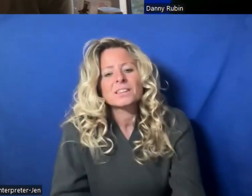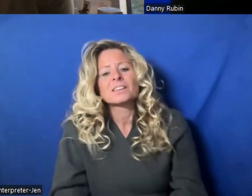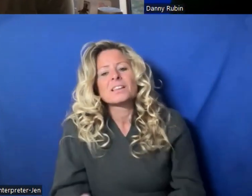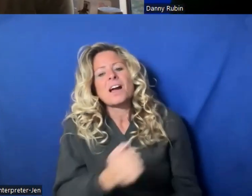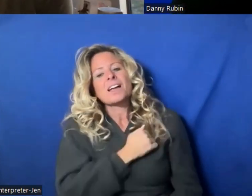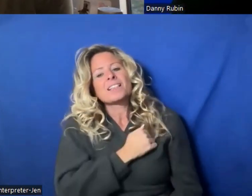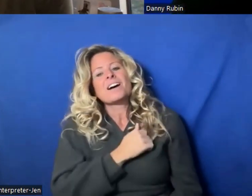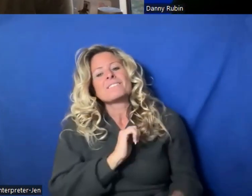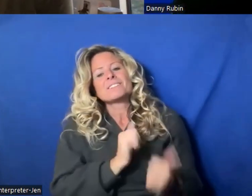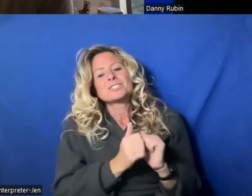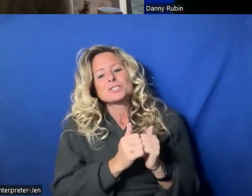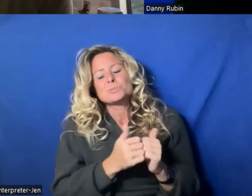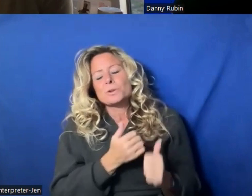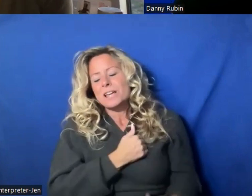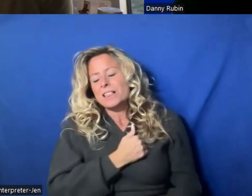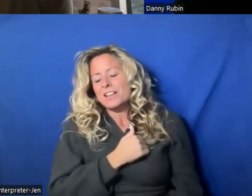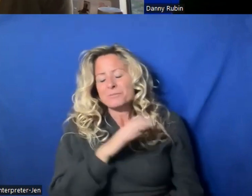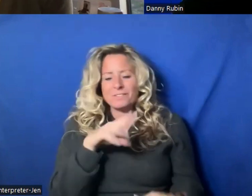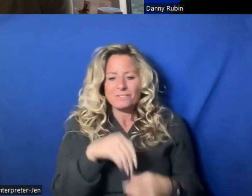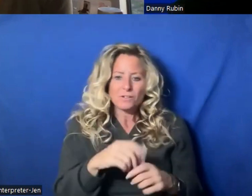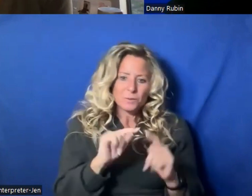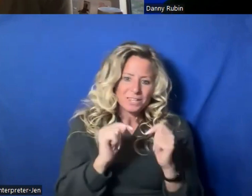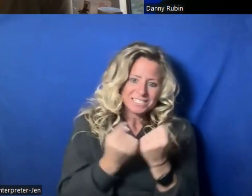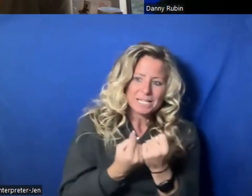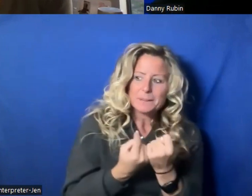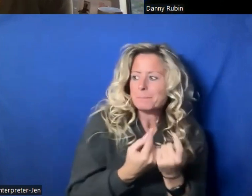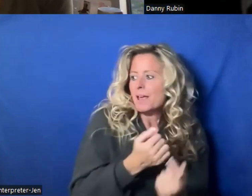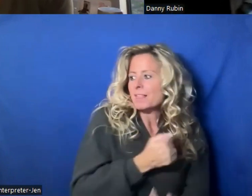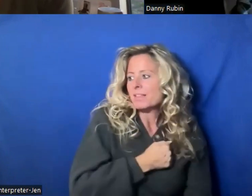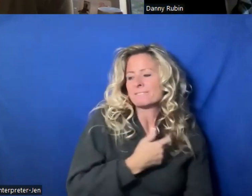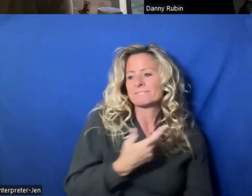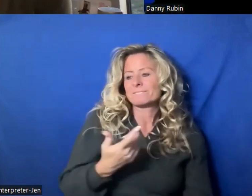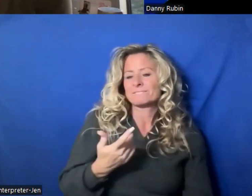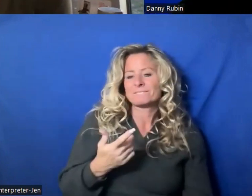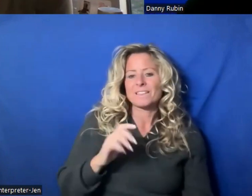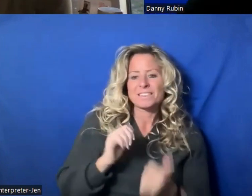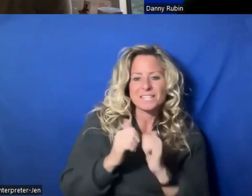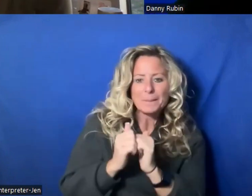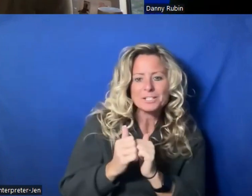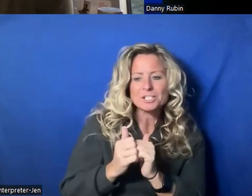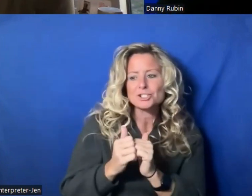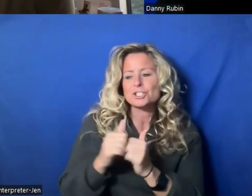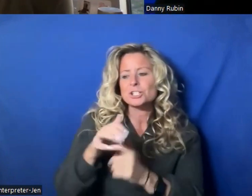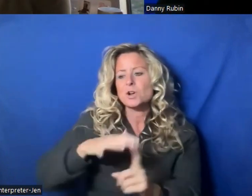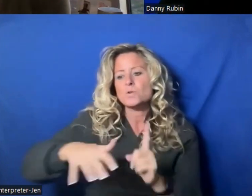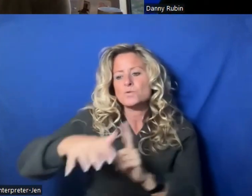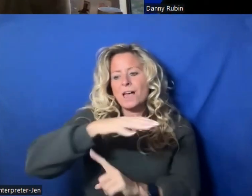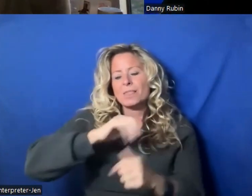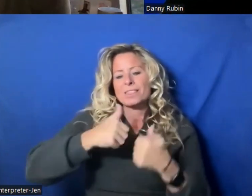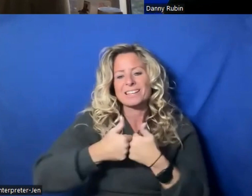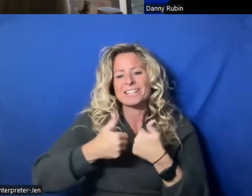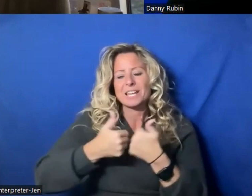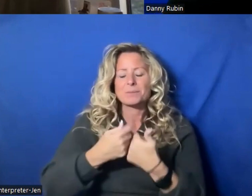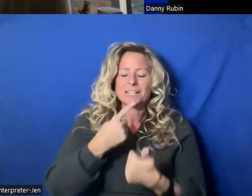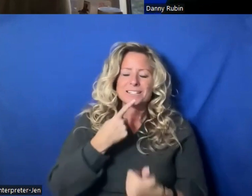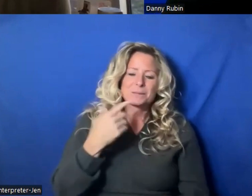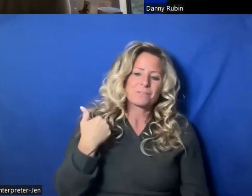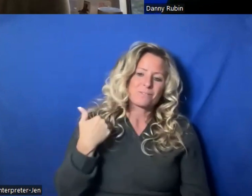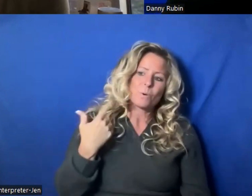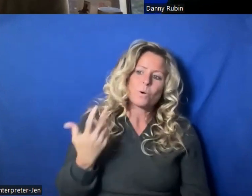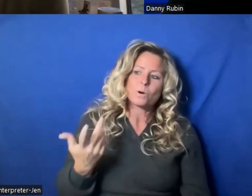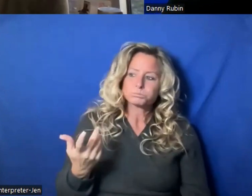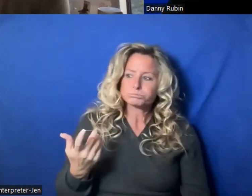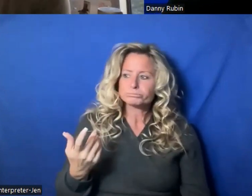I love sports. I loved being part of the team. I love like the competition. I love being around the games. But kind of what I said earlier is I've